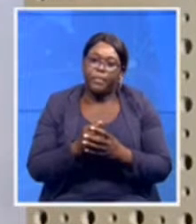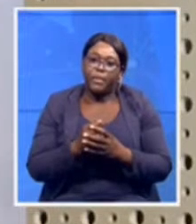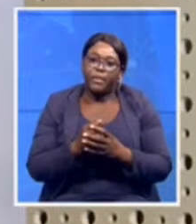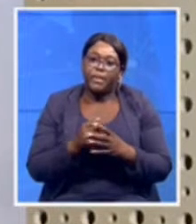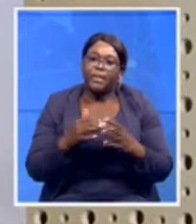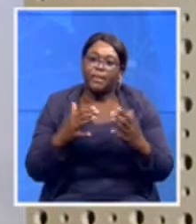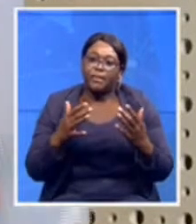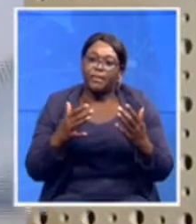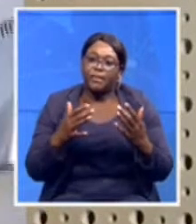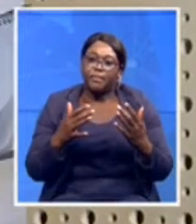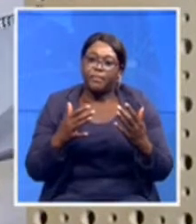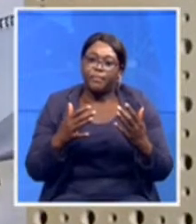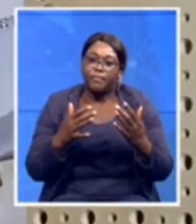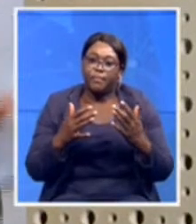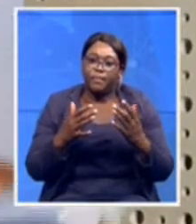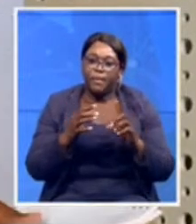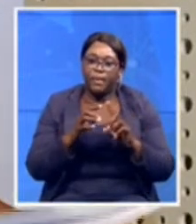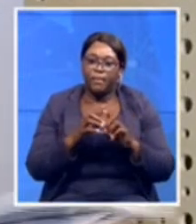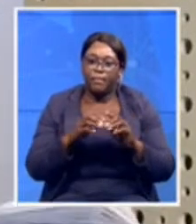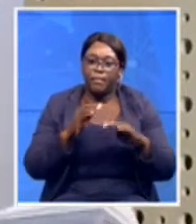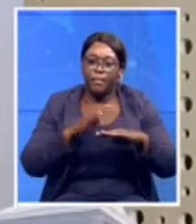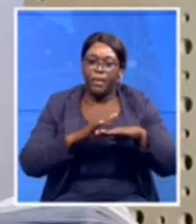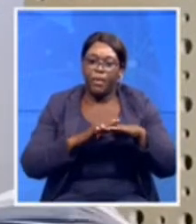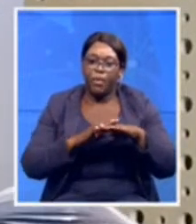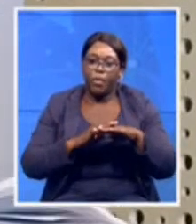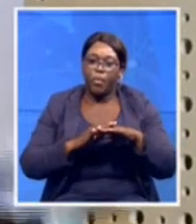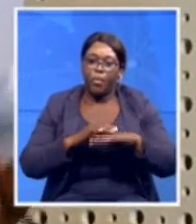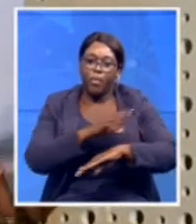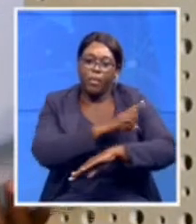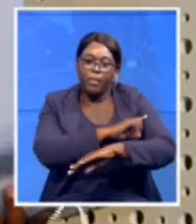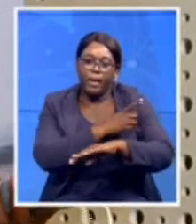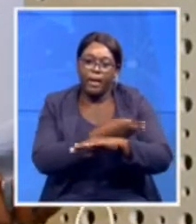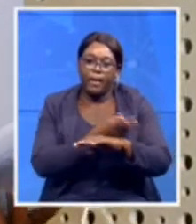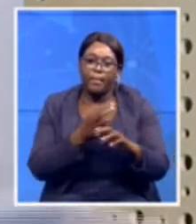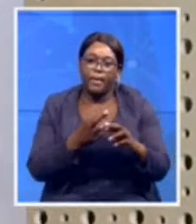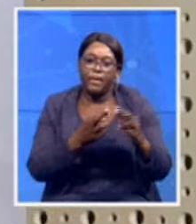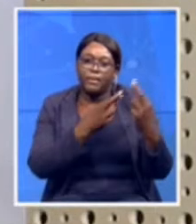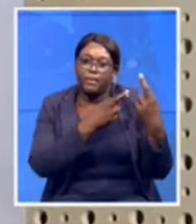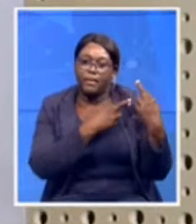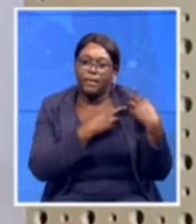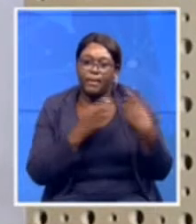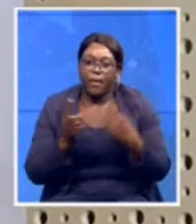mandate is so massive in such a way that, in view of